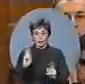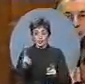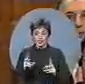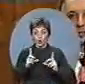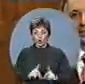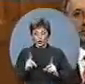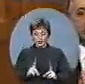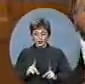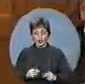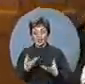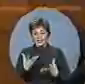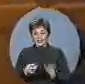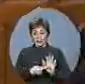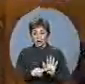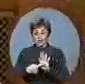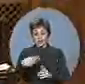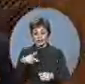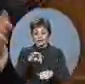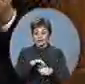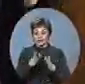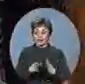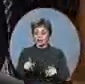Will he do the decent thing and speak up?